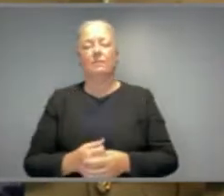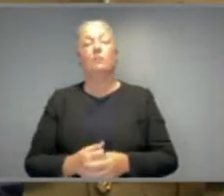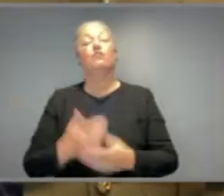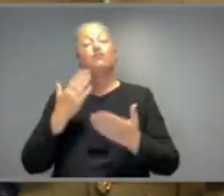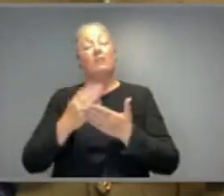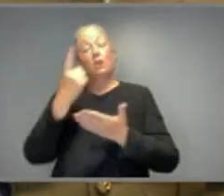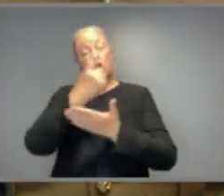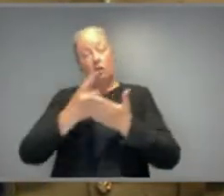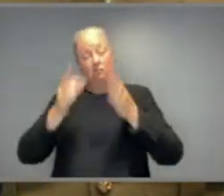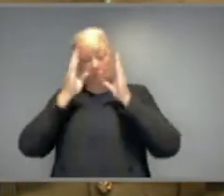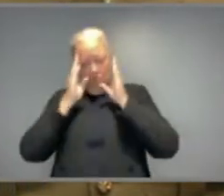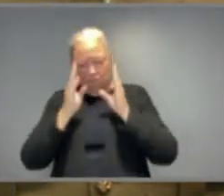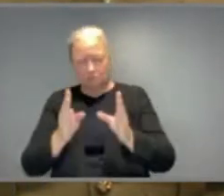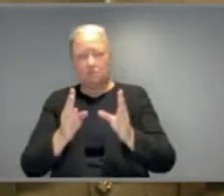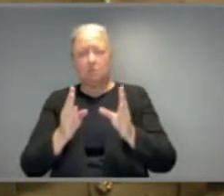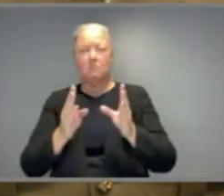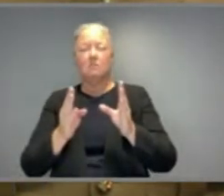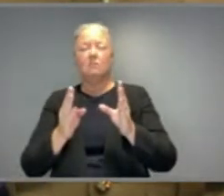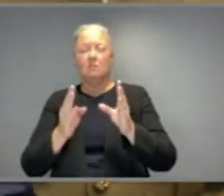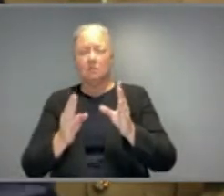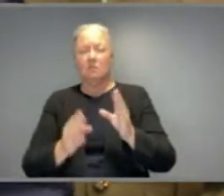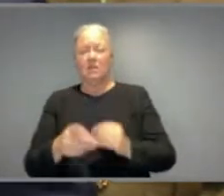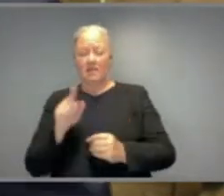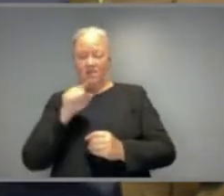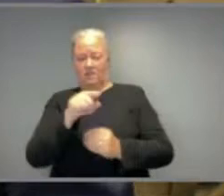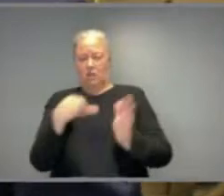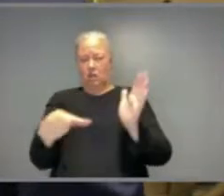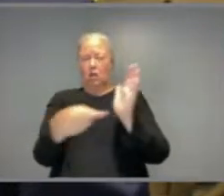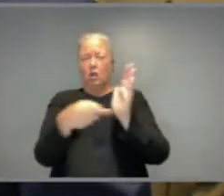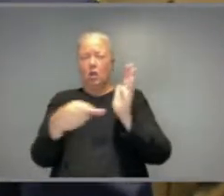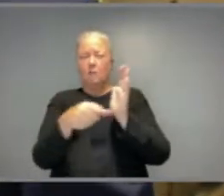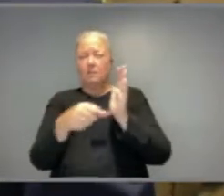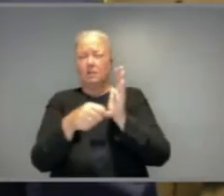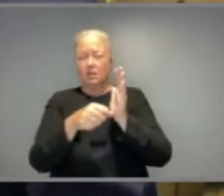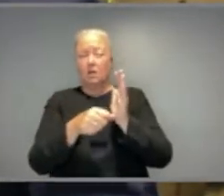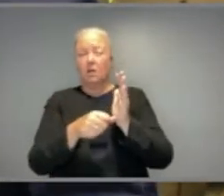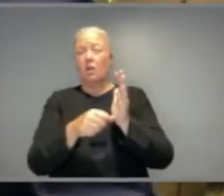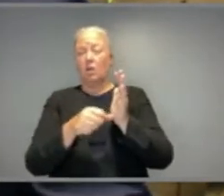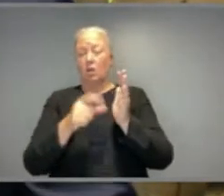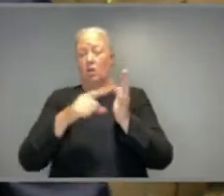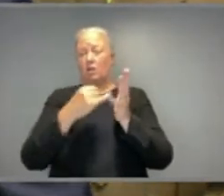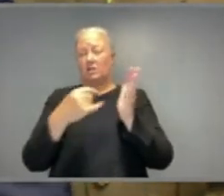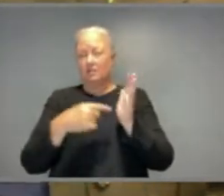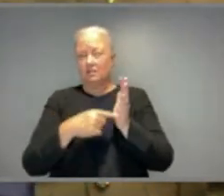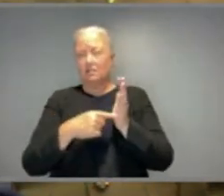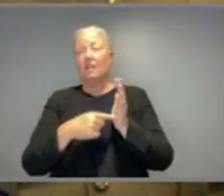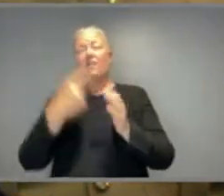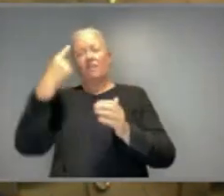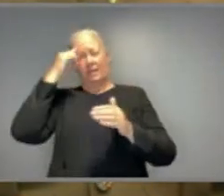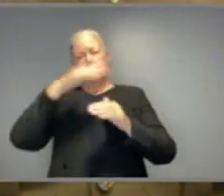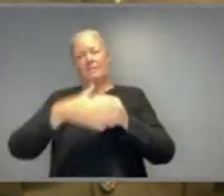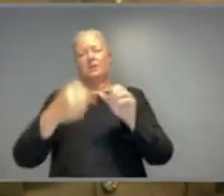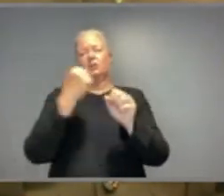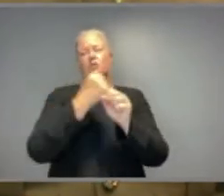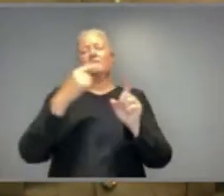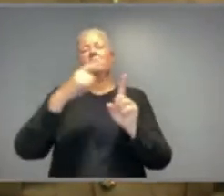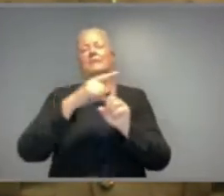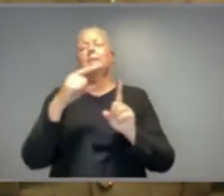direct economic cost, which is effectively the impact on GDP.